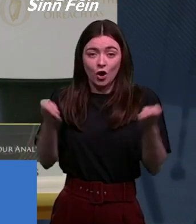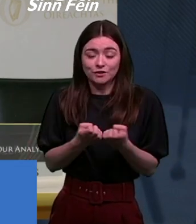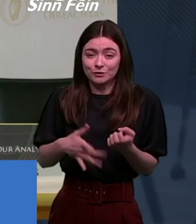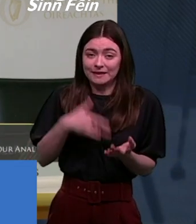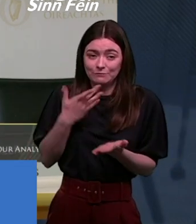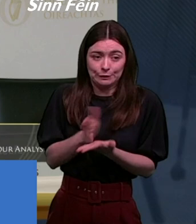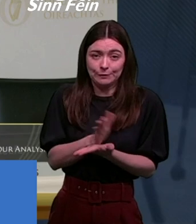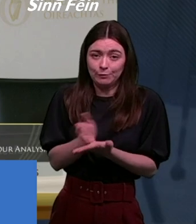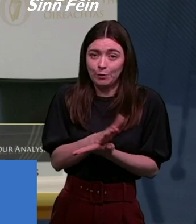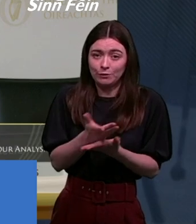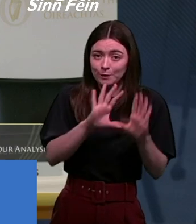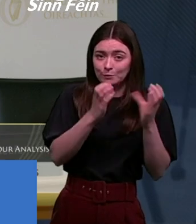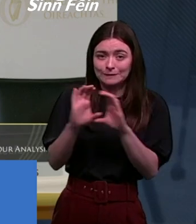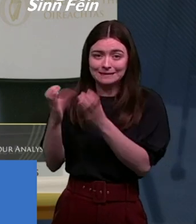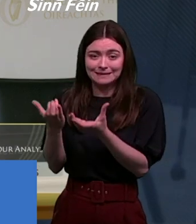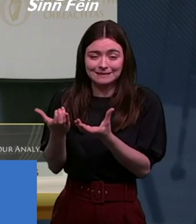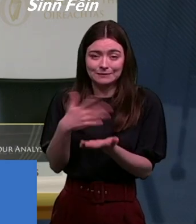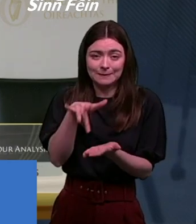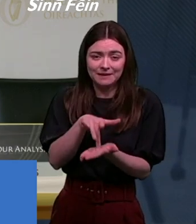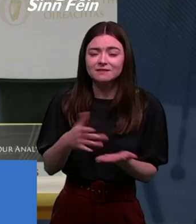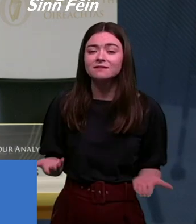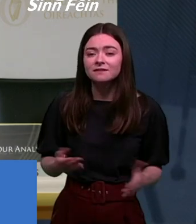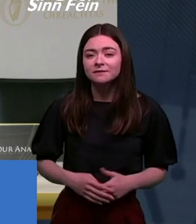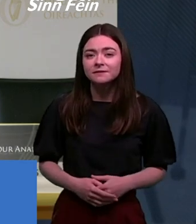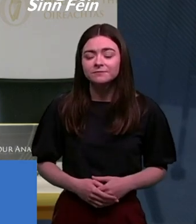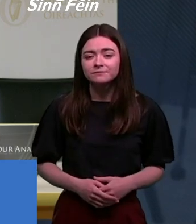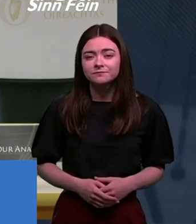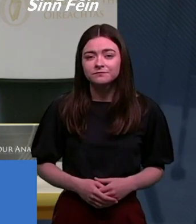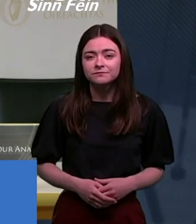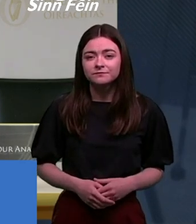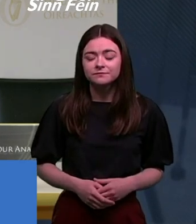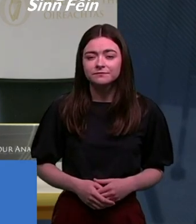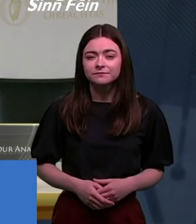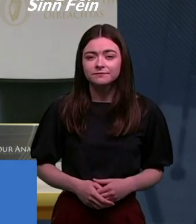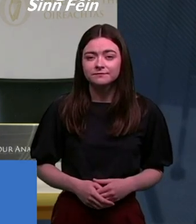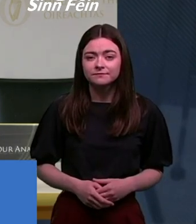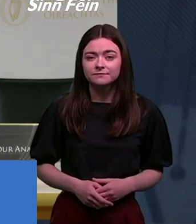communities. But there is still